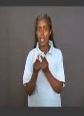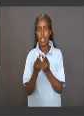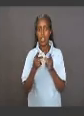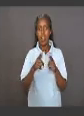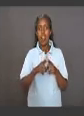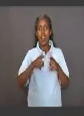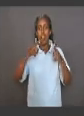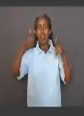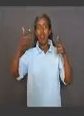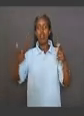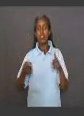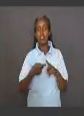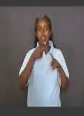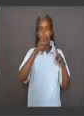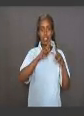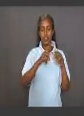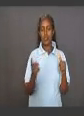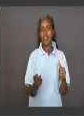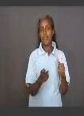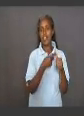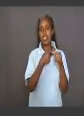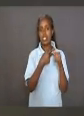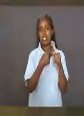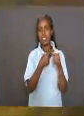larger version of the first.